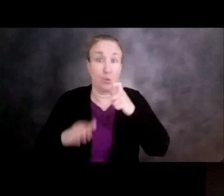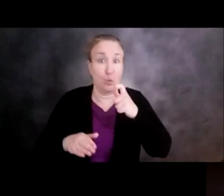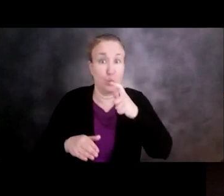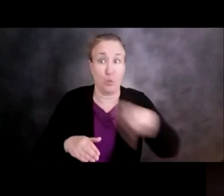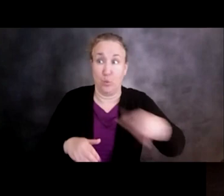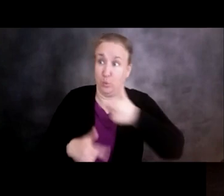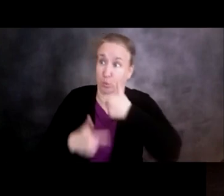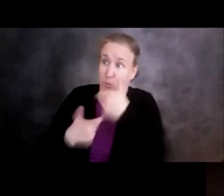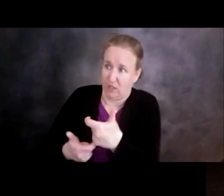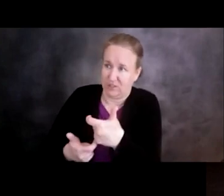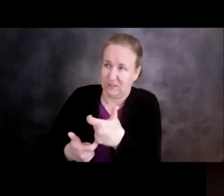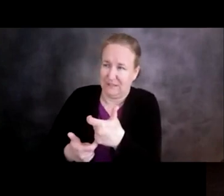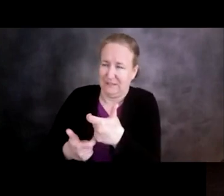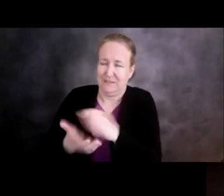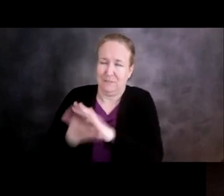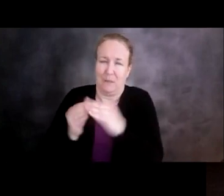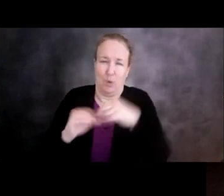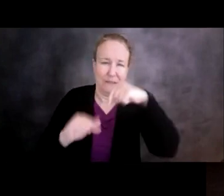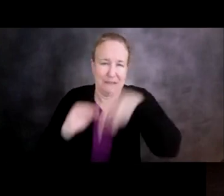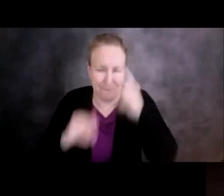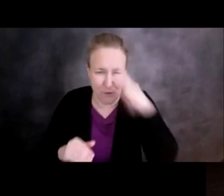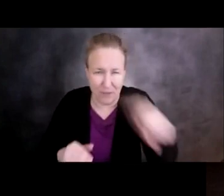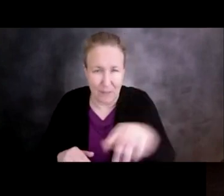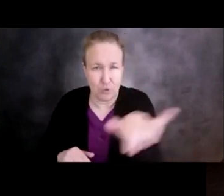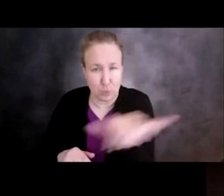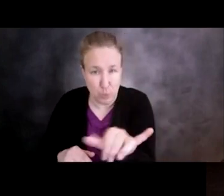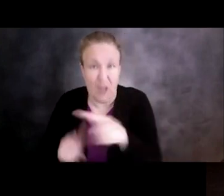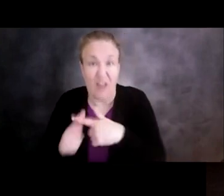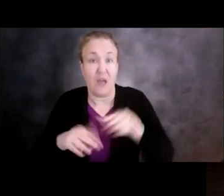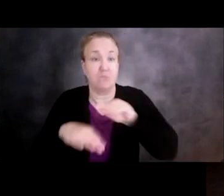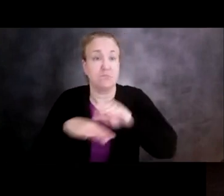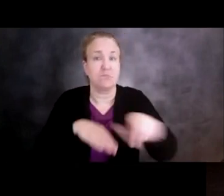work, and even ask questions for themselves.